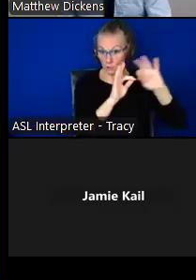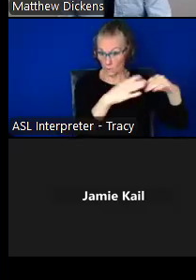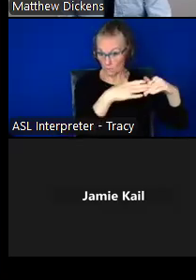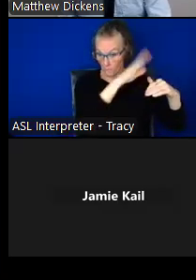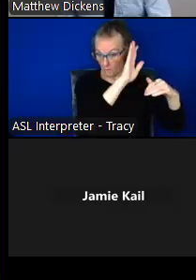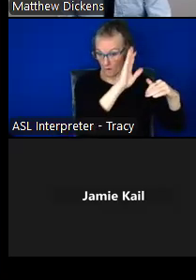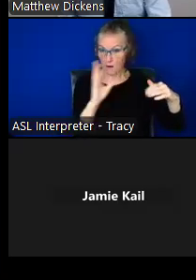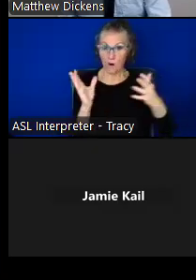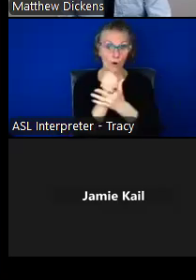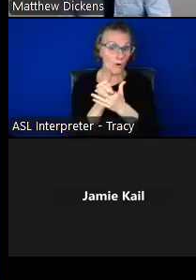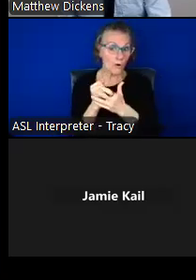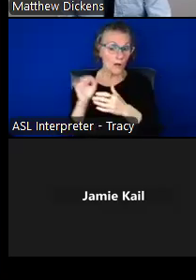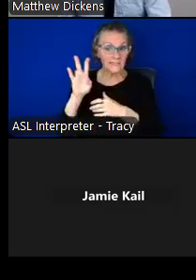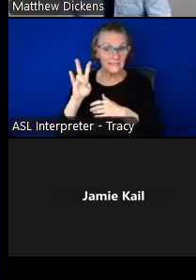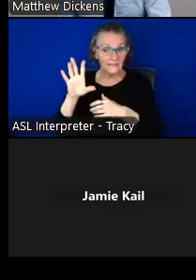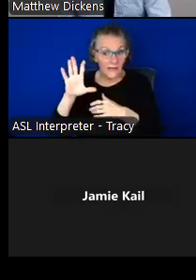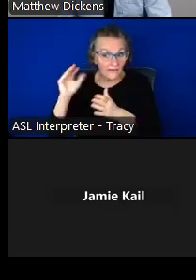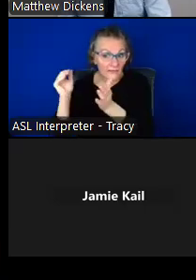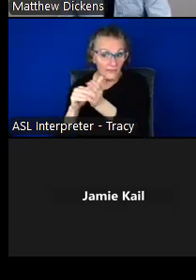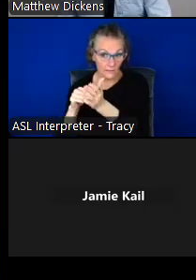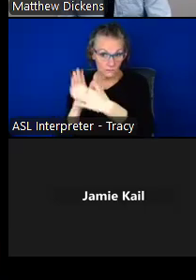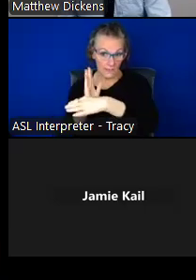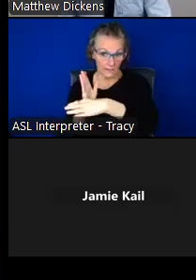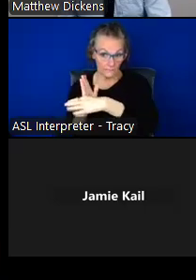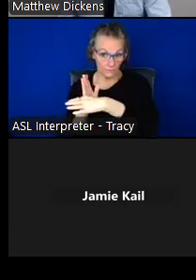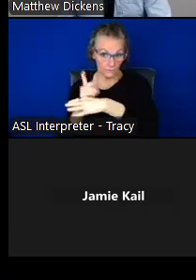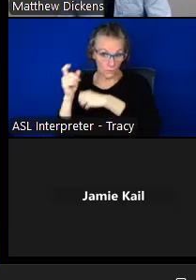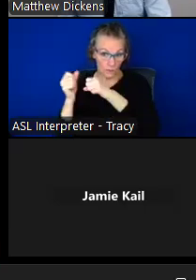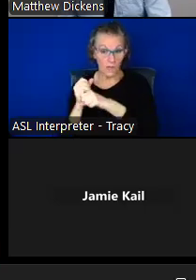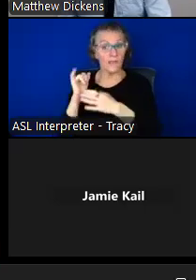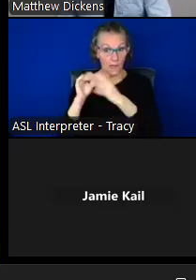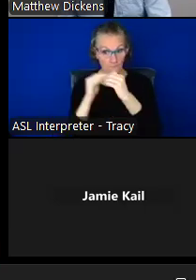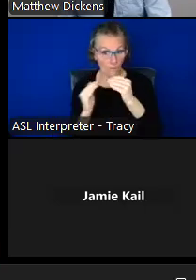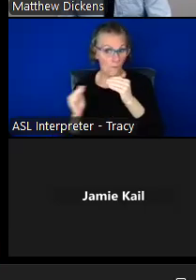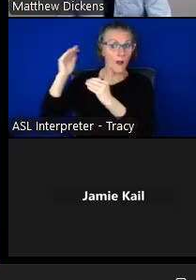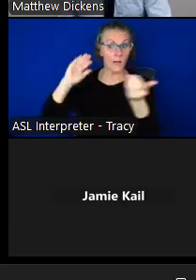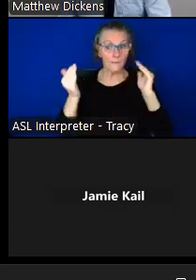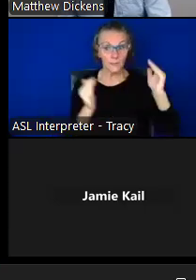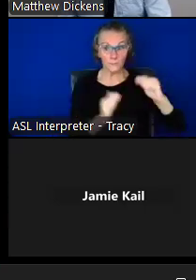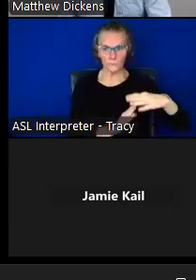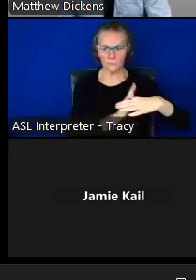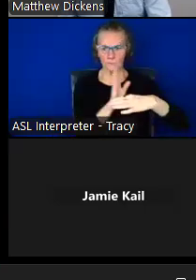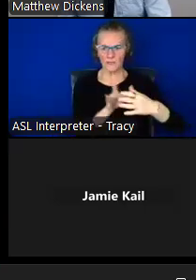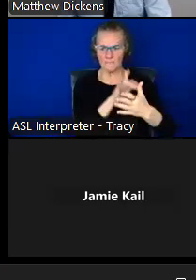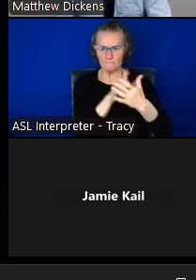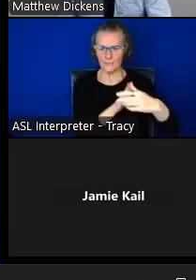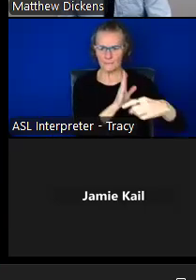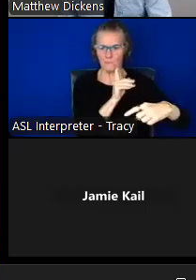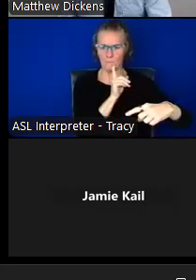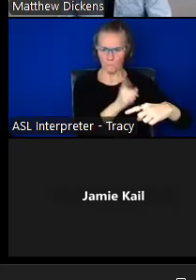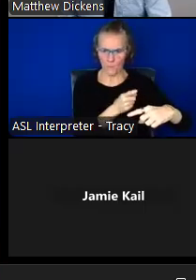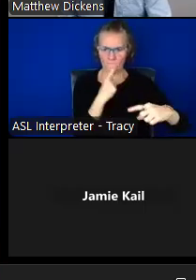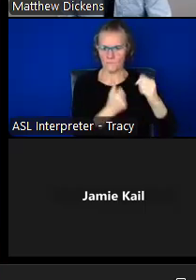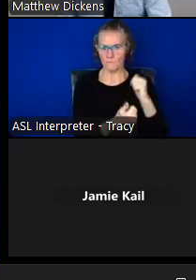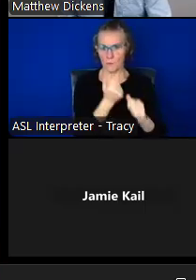higher earn on average about $75,000, which is higher than the midpoint for most working Americans.